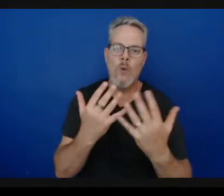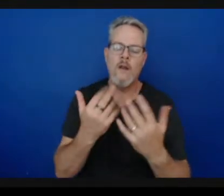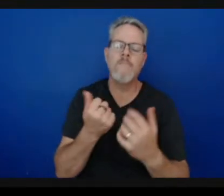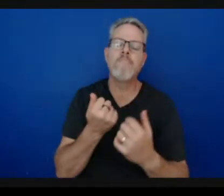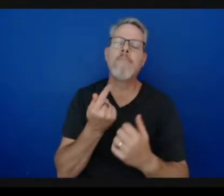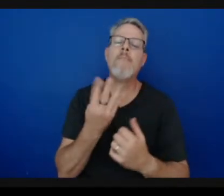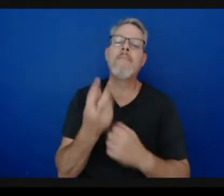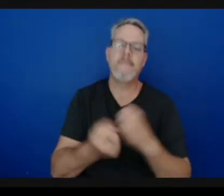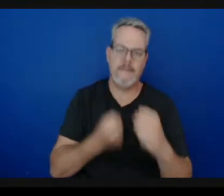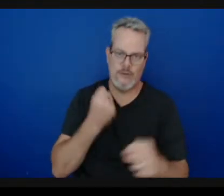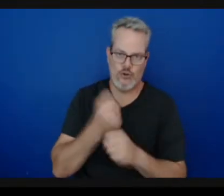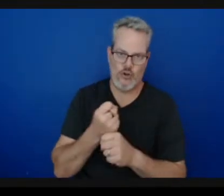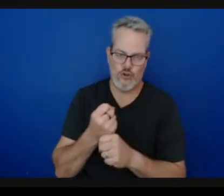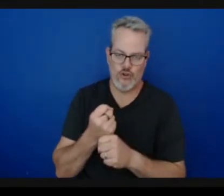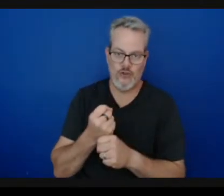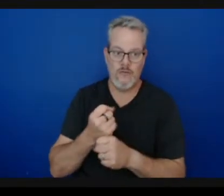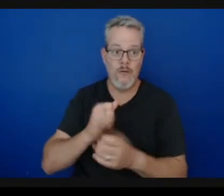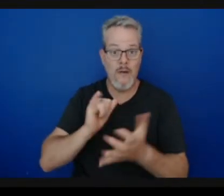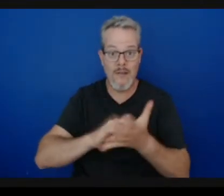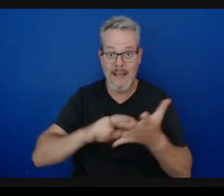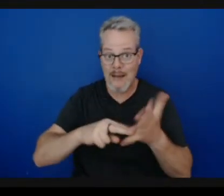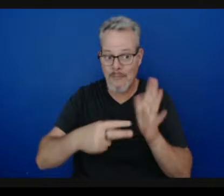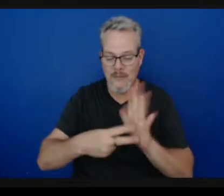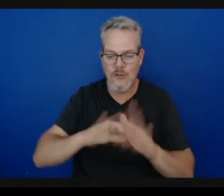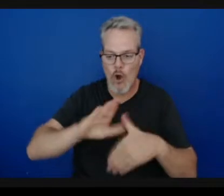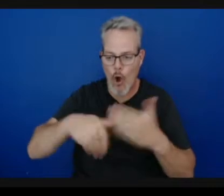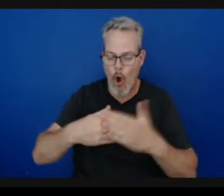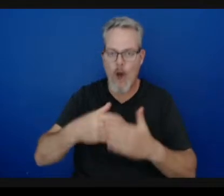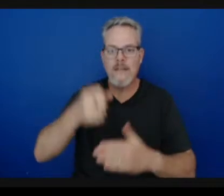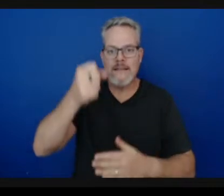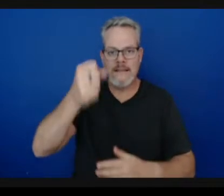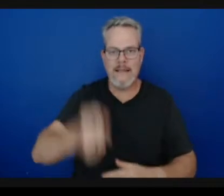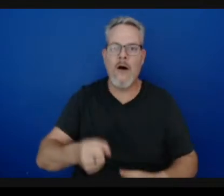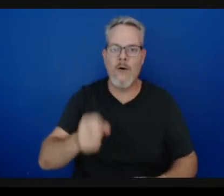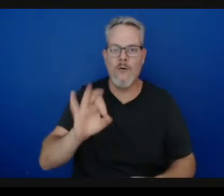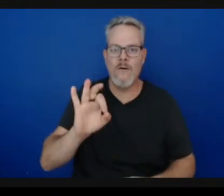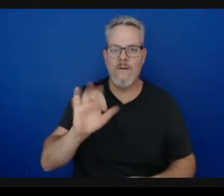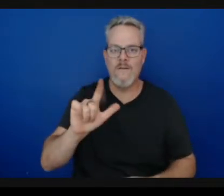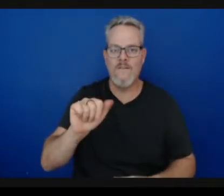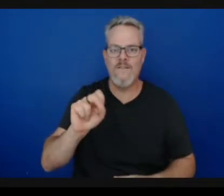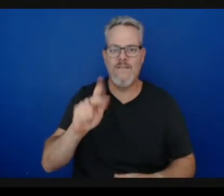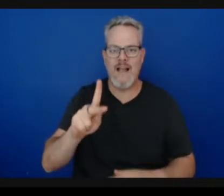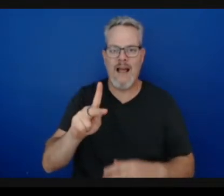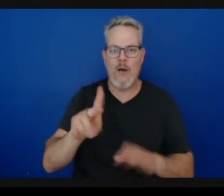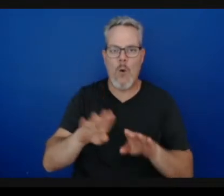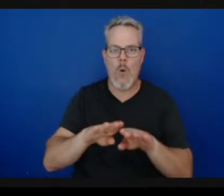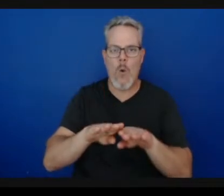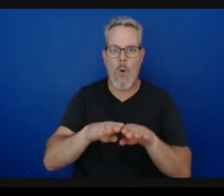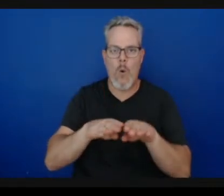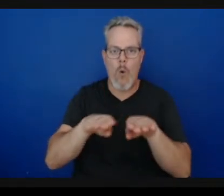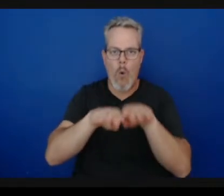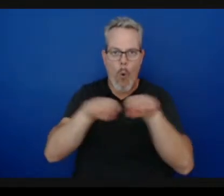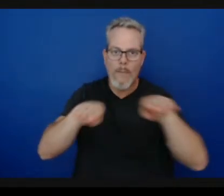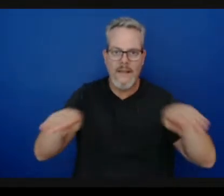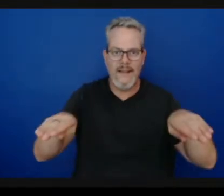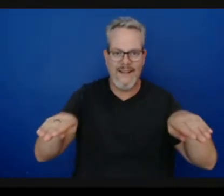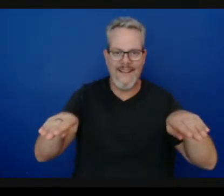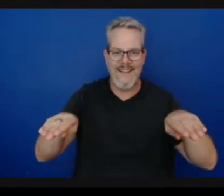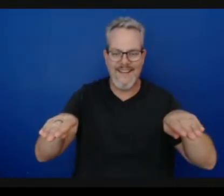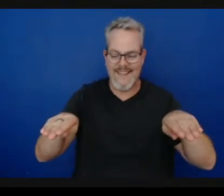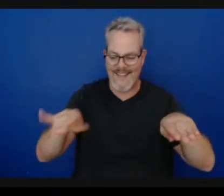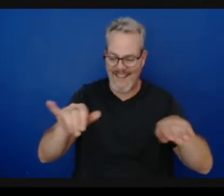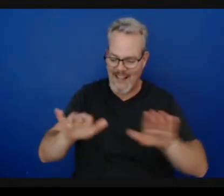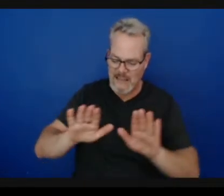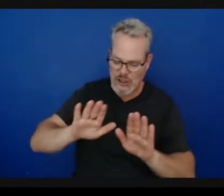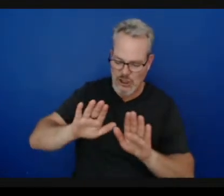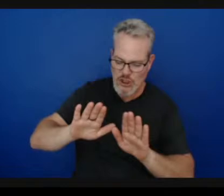for that, that's all a matter of South Flank and the Rift Zone actually opening, right? So the South Flank is getting pushed a little bit because of this earthquake